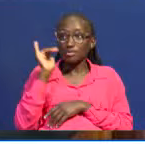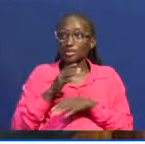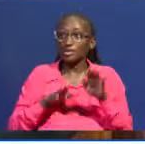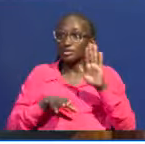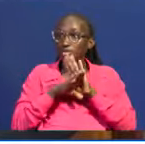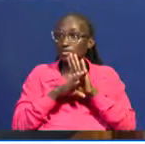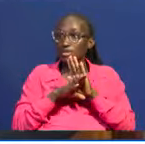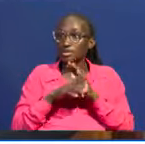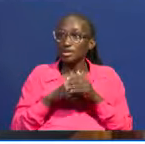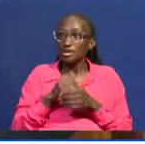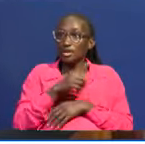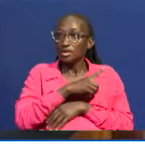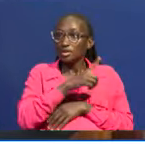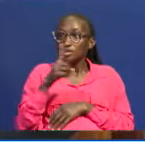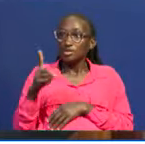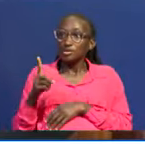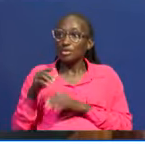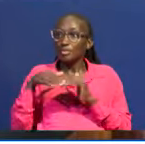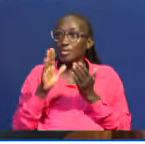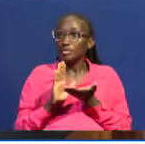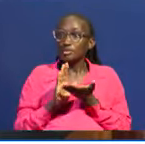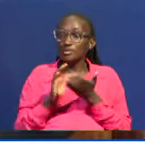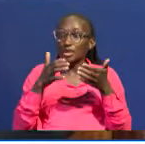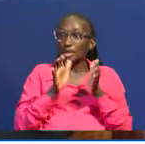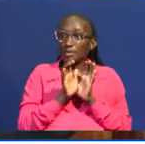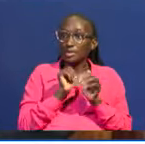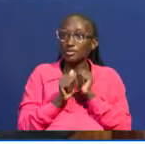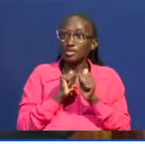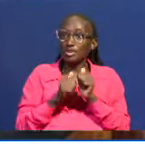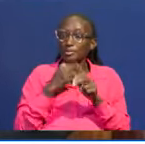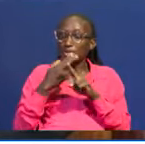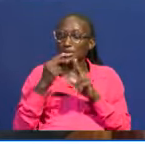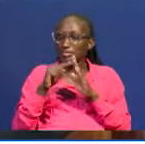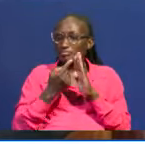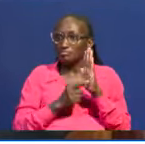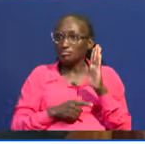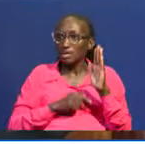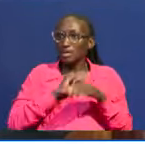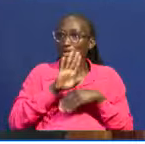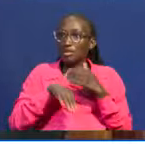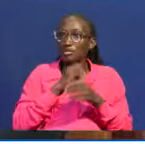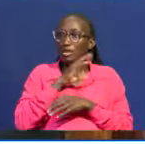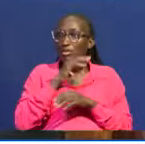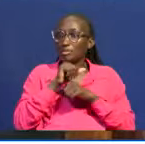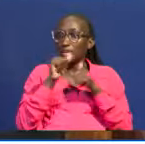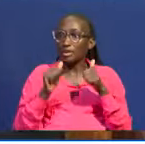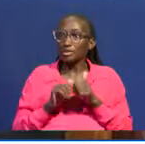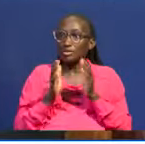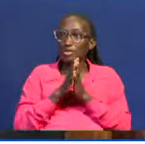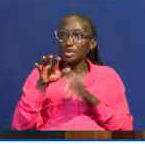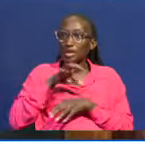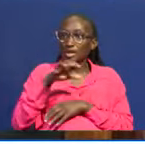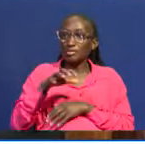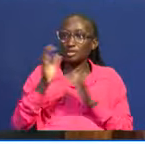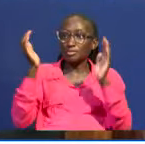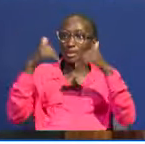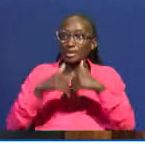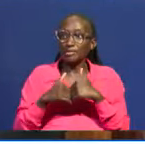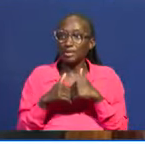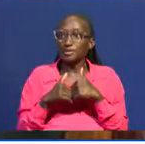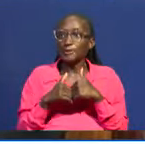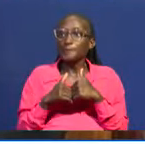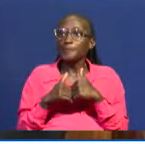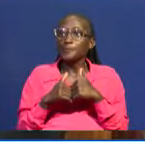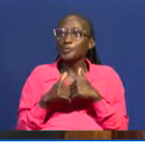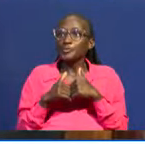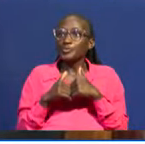record, you will realize that most of the companies that have listed were also complained about by the County Assembly of Nyeri during the impeachment